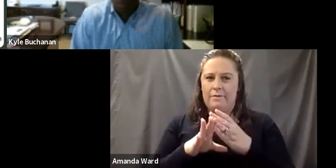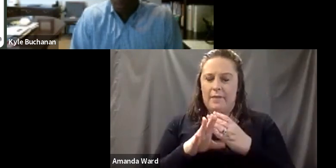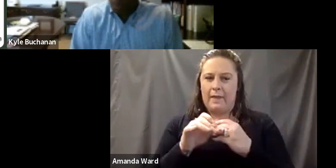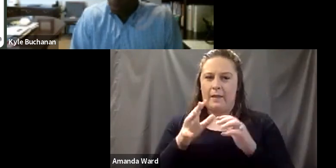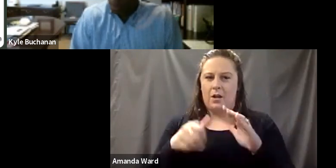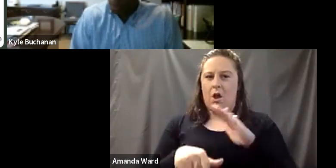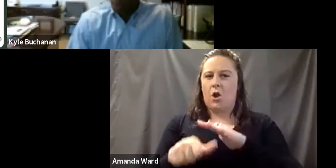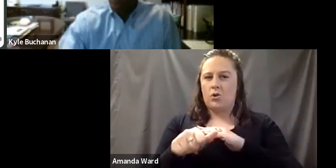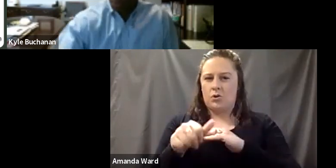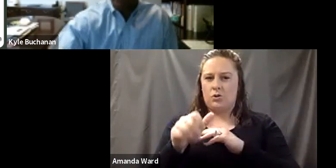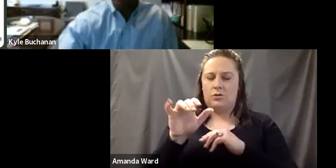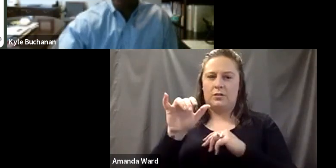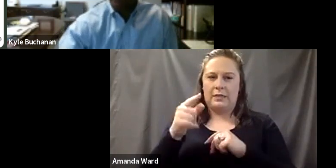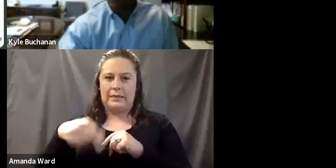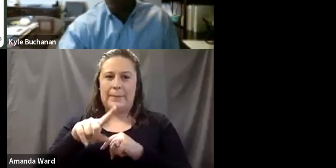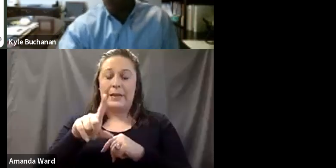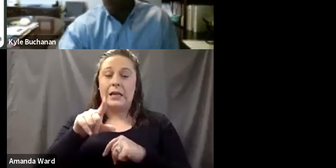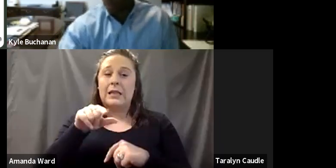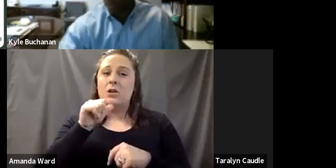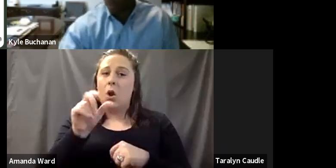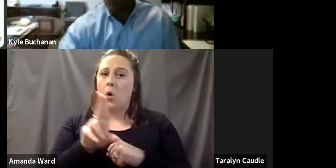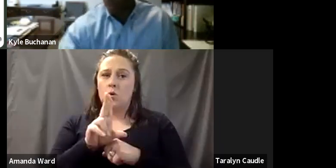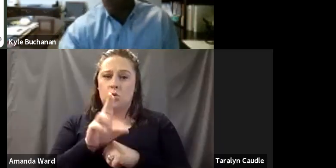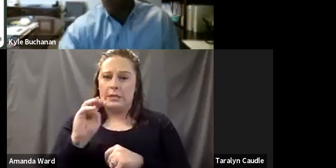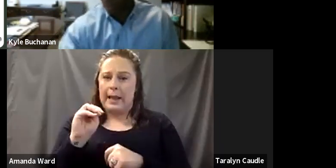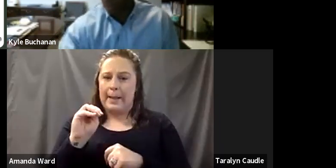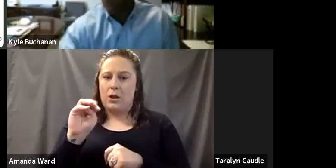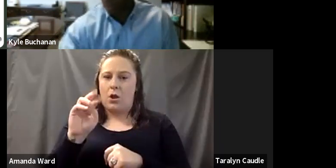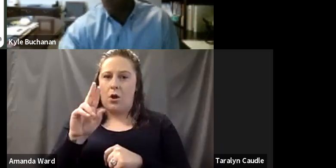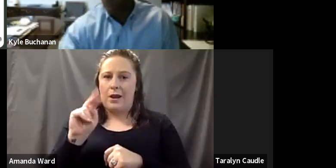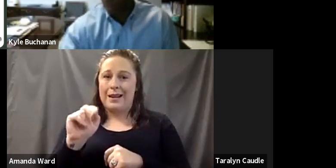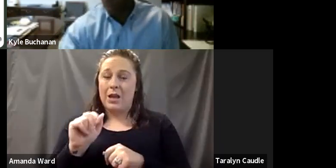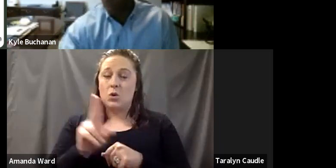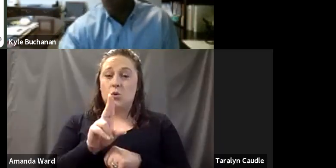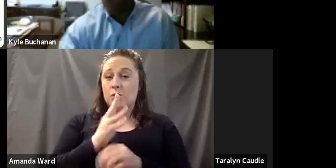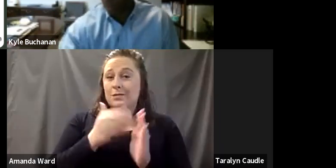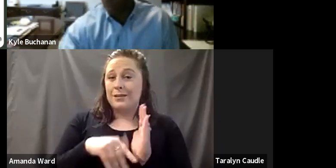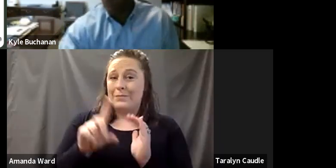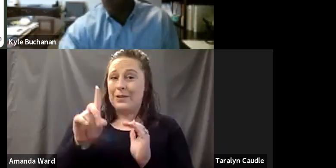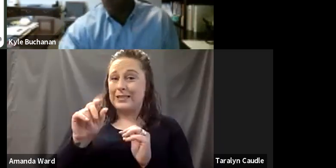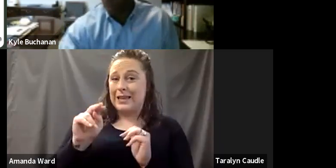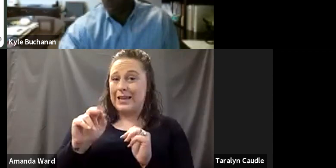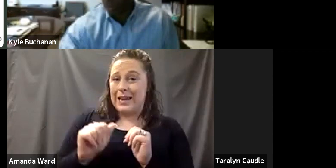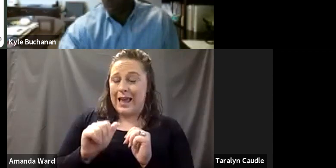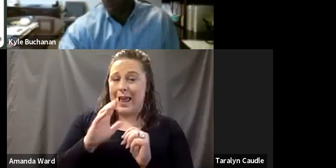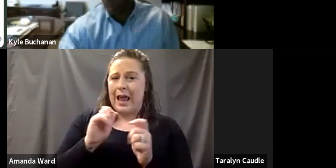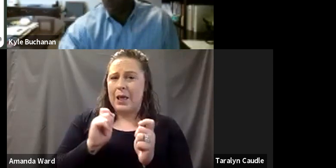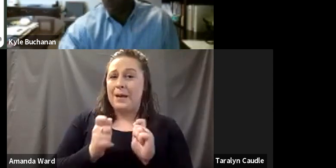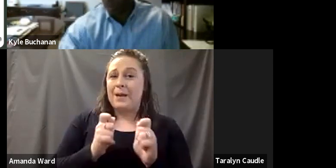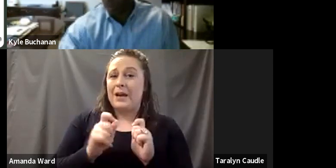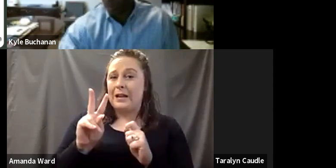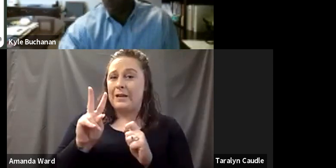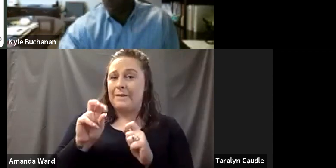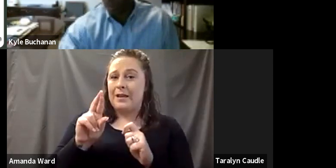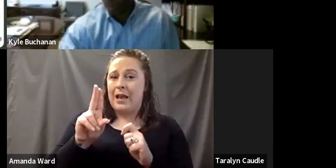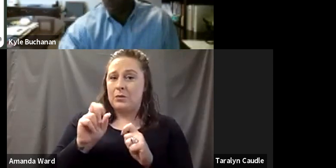Johnson. This one doesn't use mRNA. It uses a piece of DNA and a modified virus to get